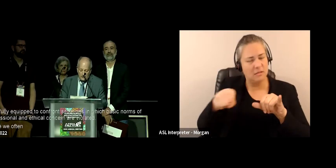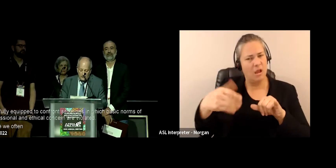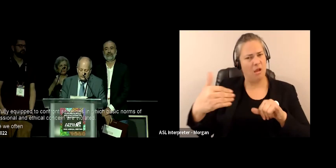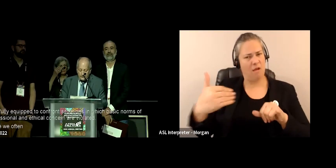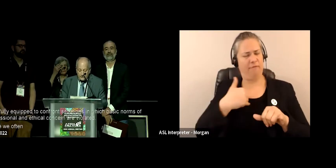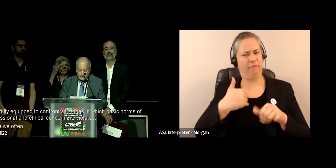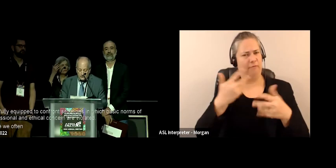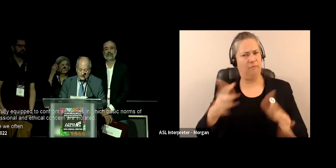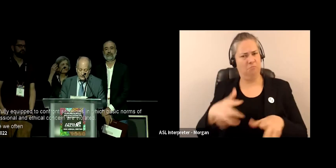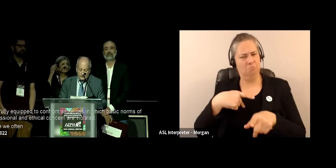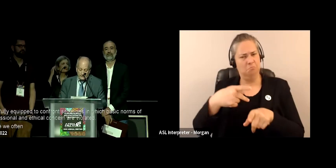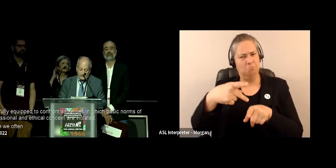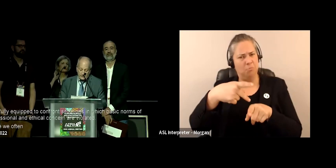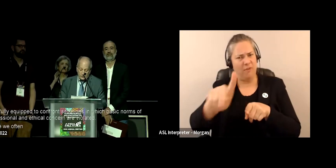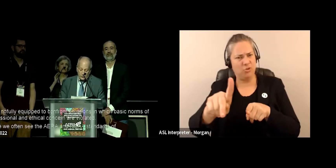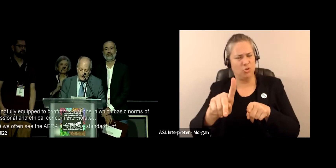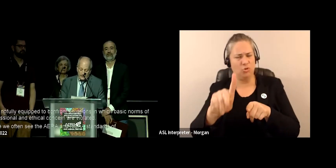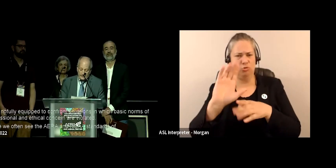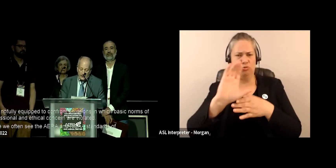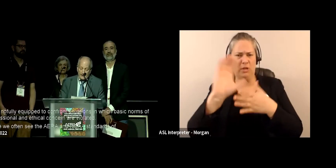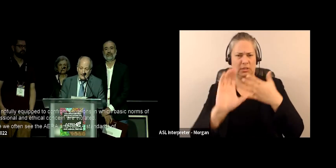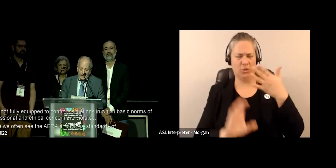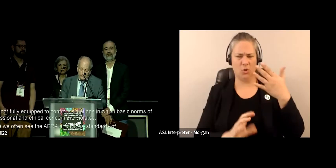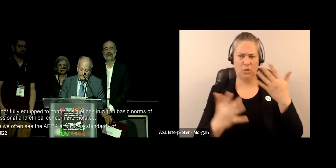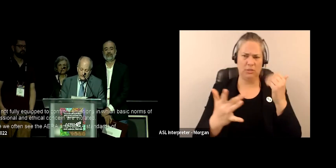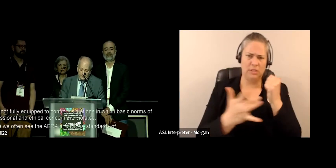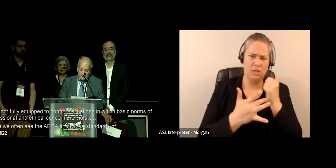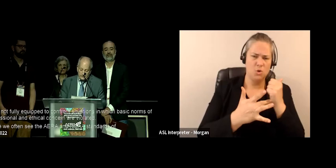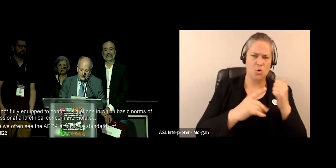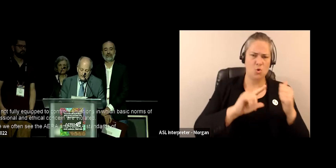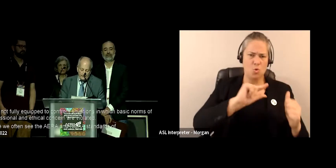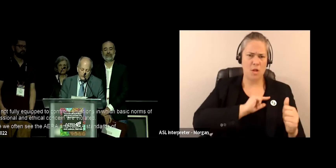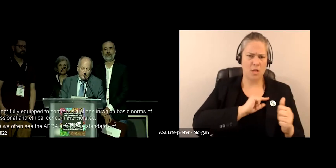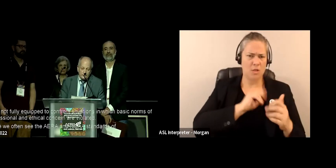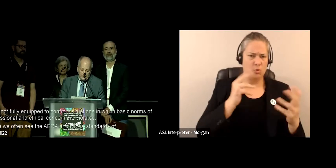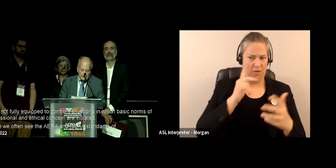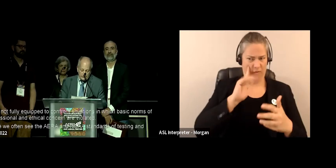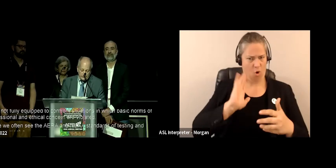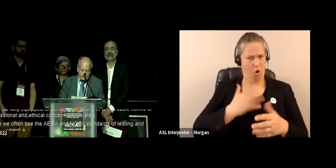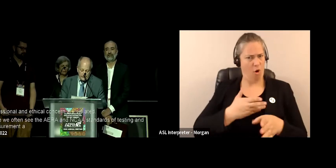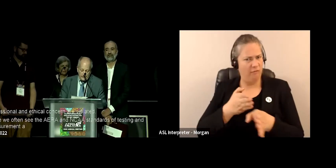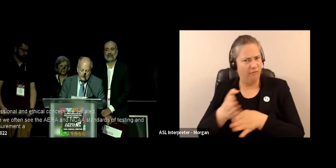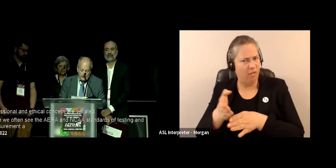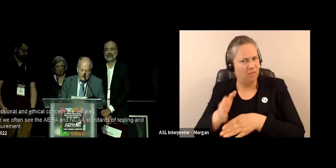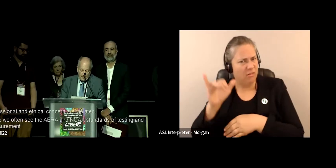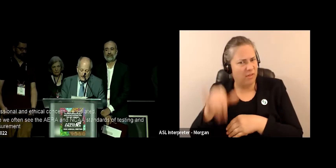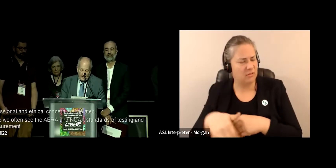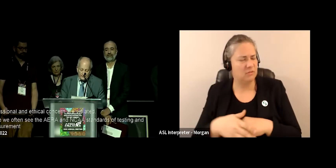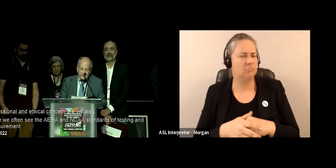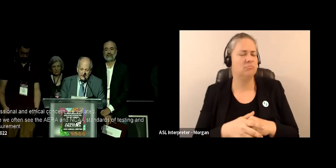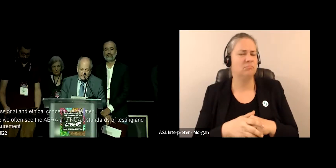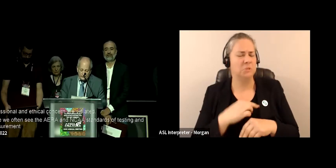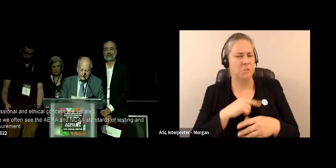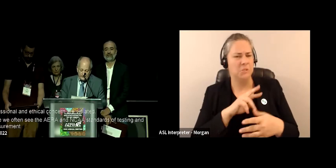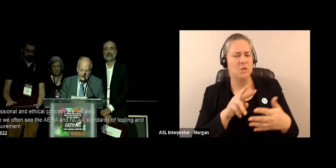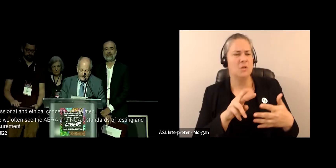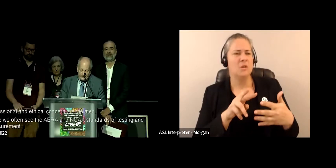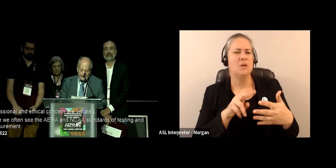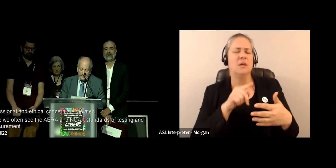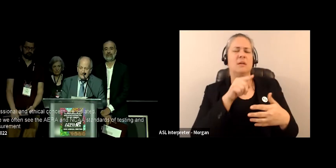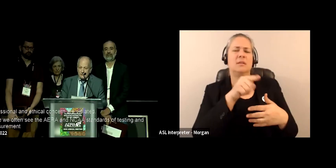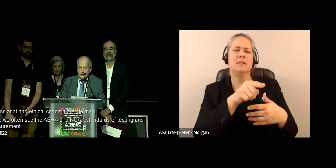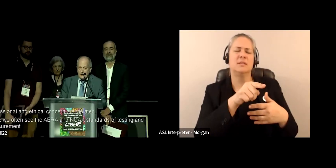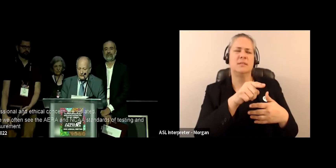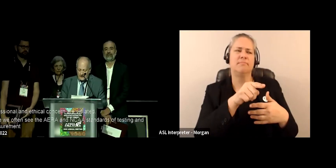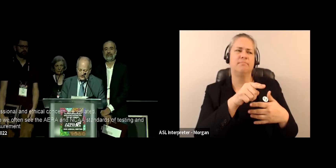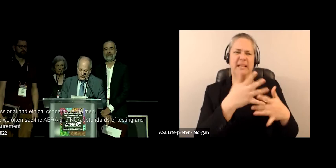professional criteria of technical quality guiding our field, they've always functioned as standards of intent